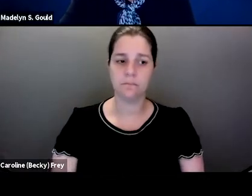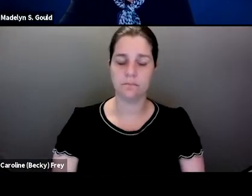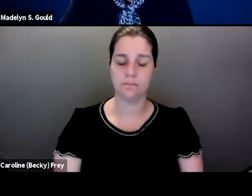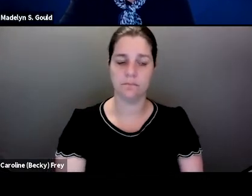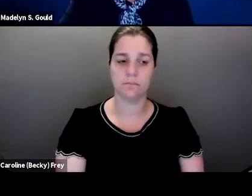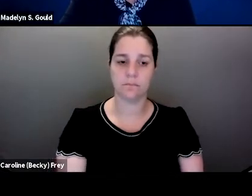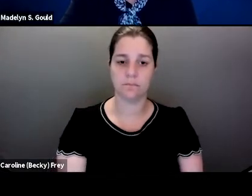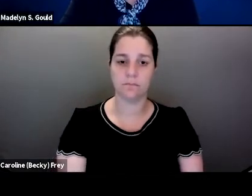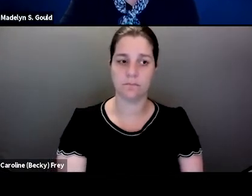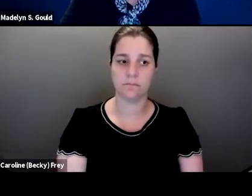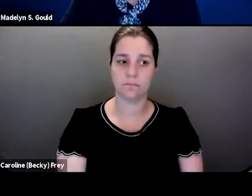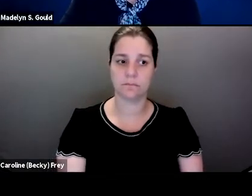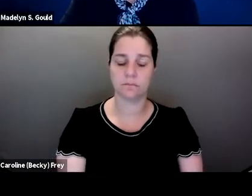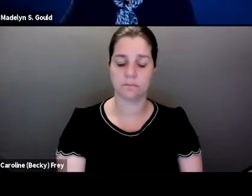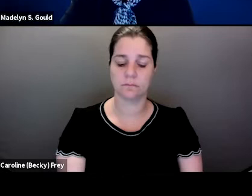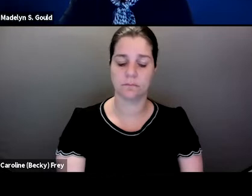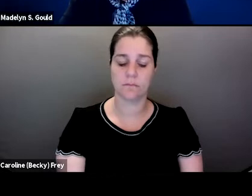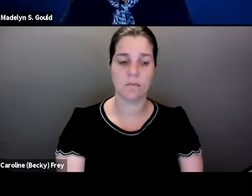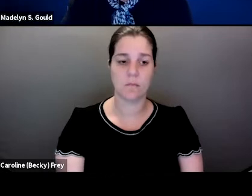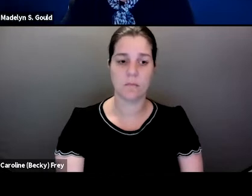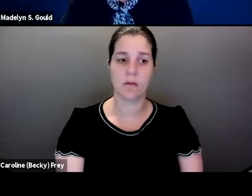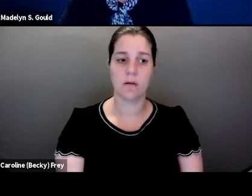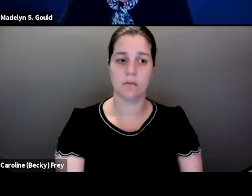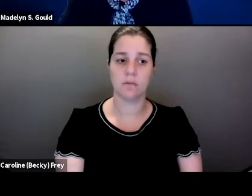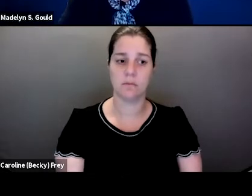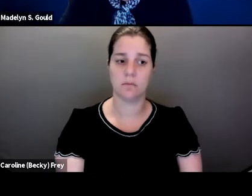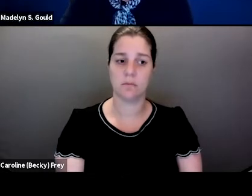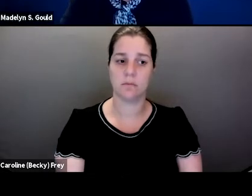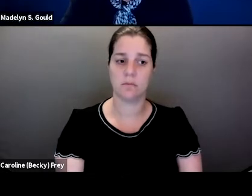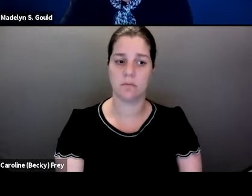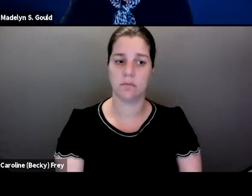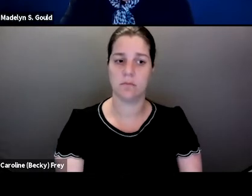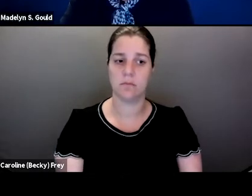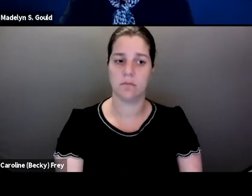the citations as well. Thank you.